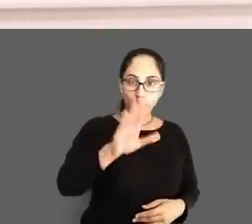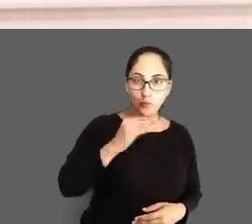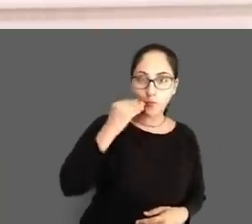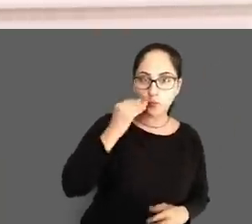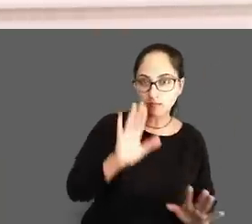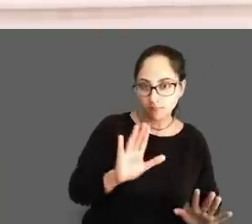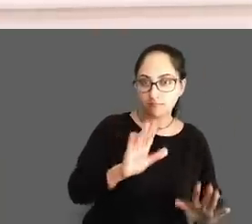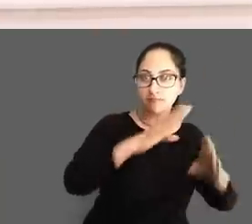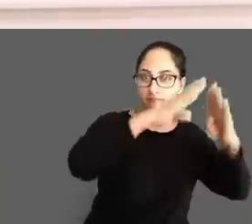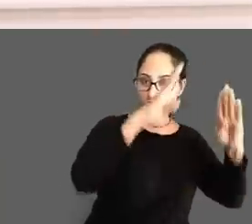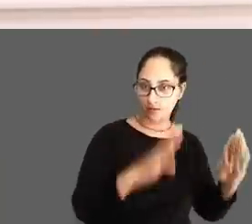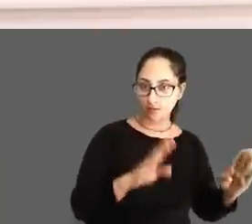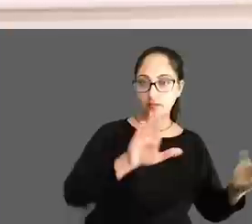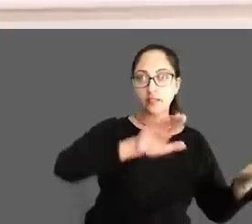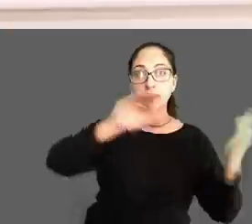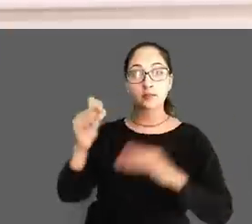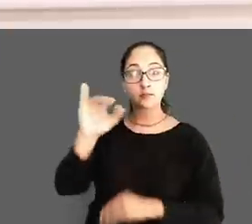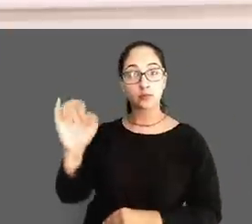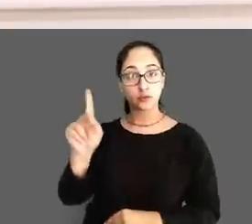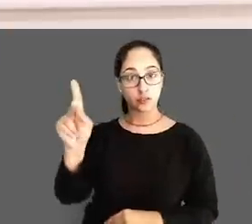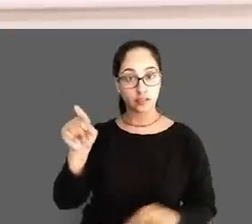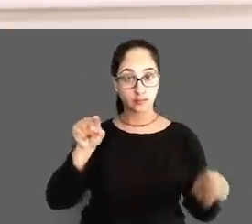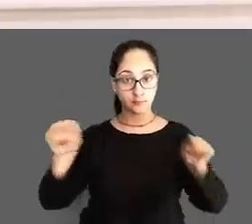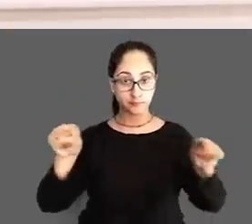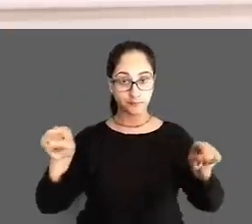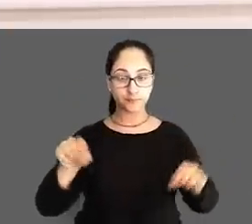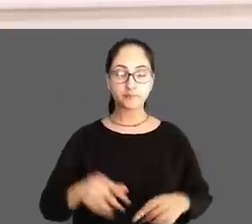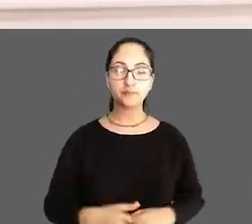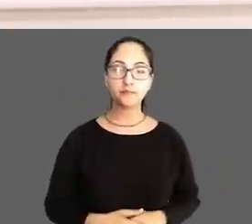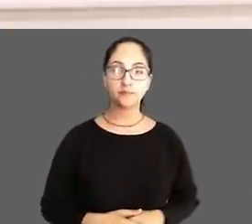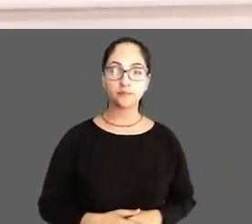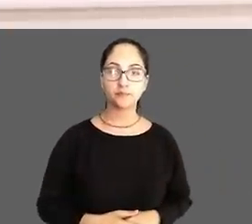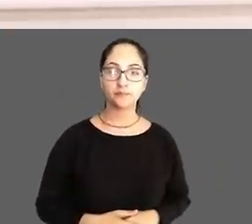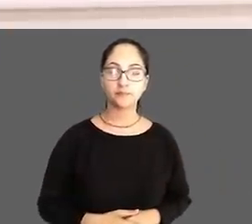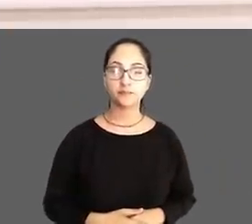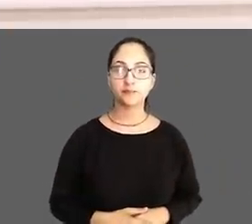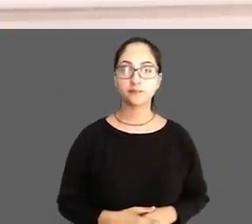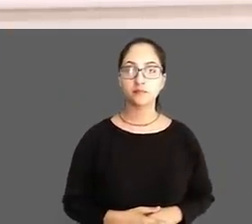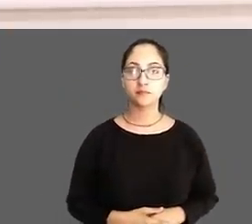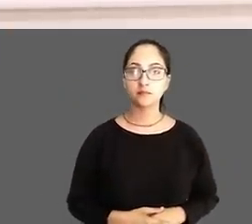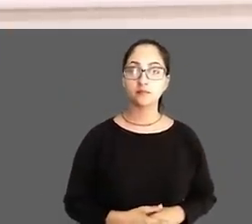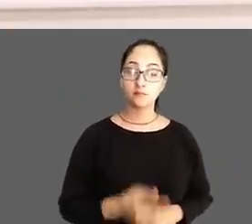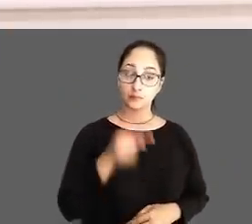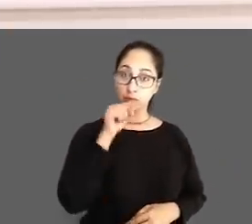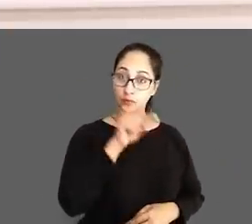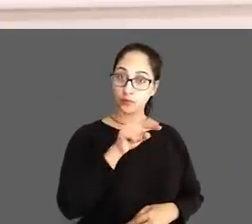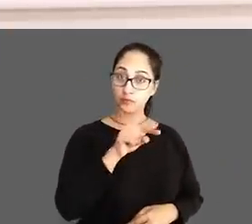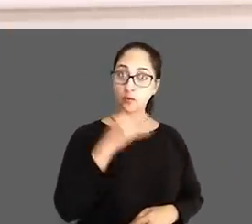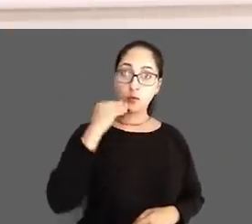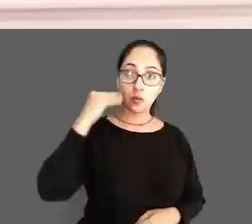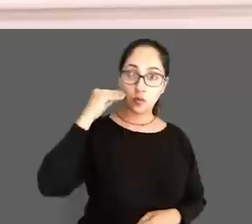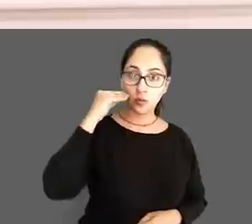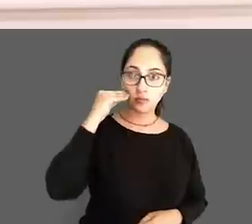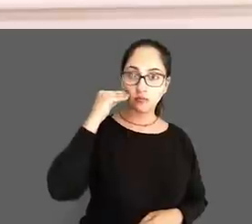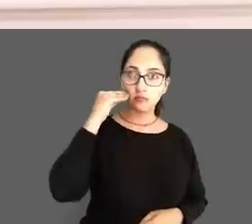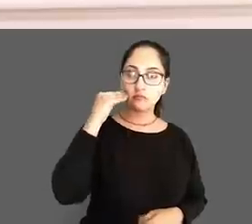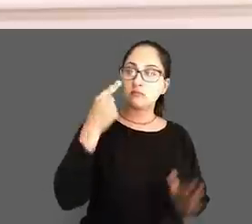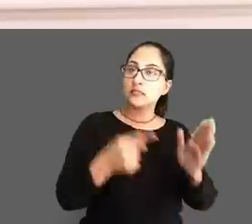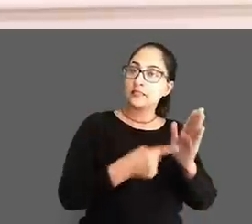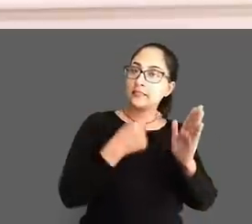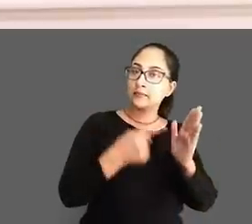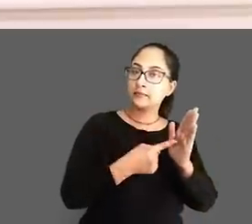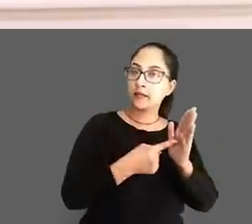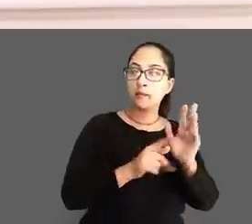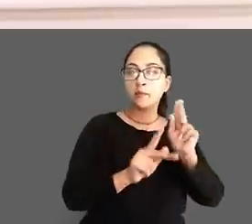home, your home, homes of families around the world. And if you look at the family home, we